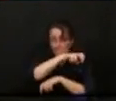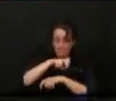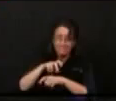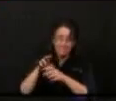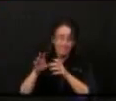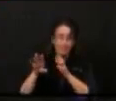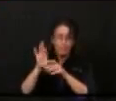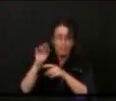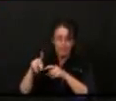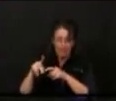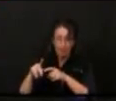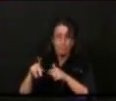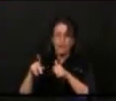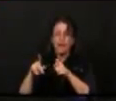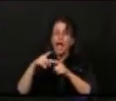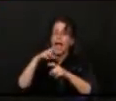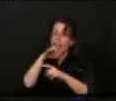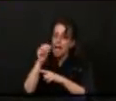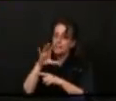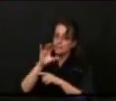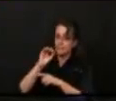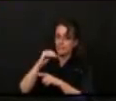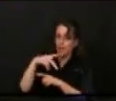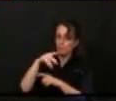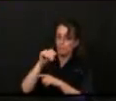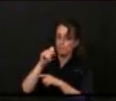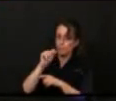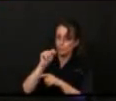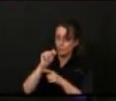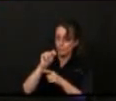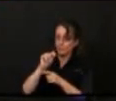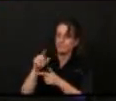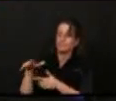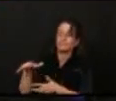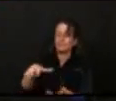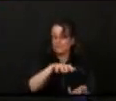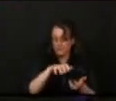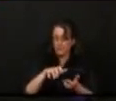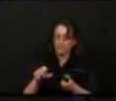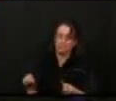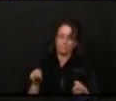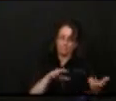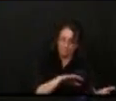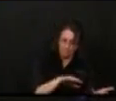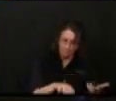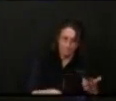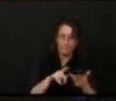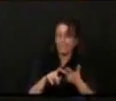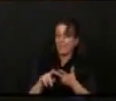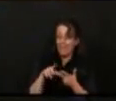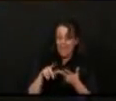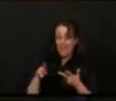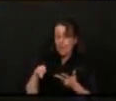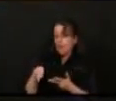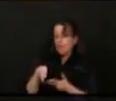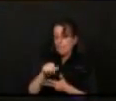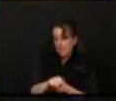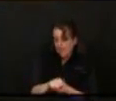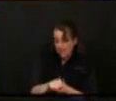the money that we pay to the Solid Waste Management District, the Wyndham Solid Waste Management District. And the total for next year is contemplated to be